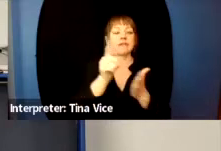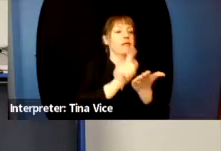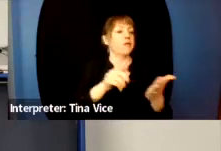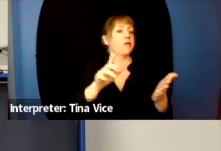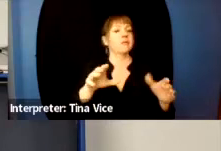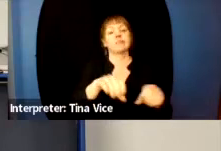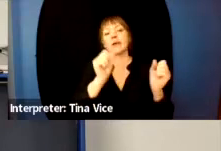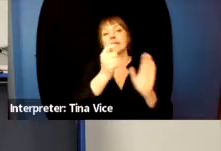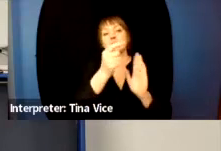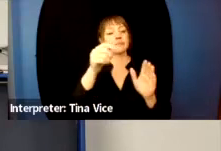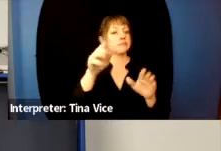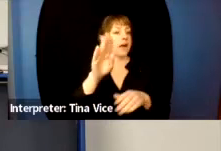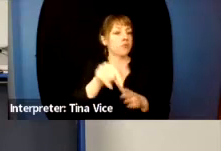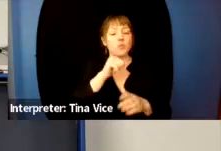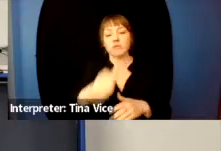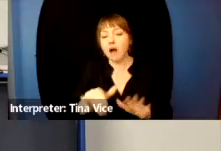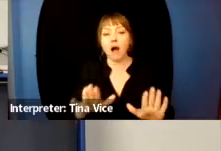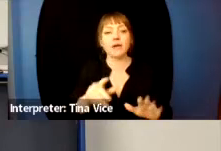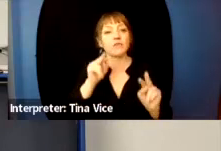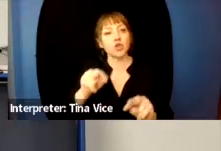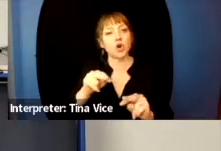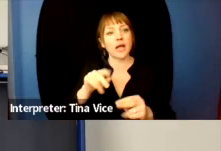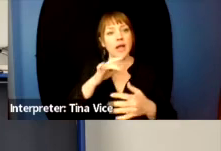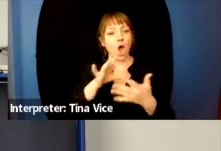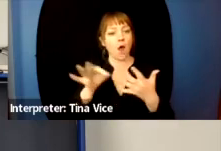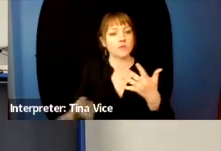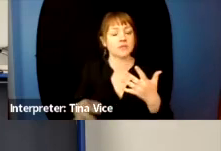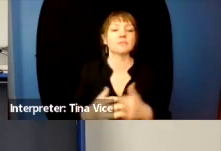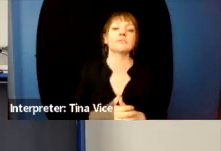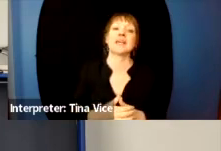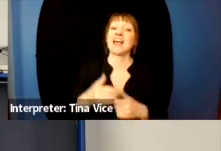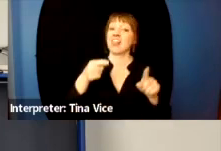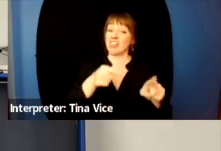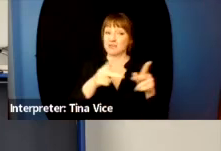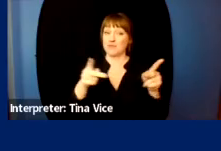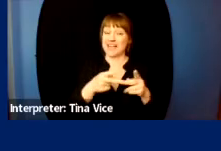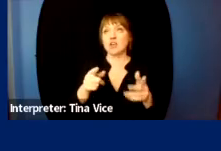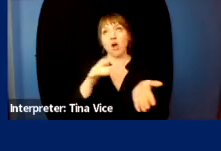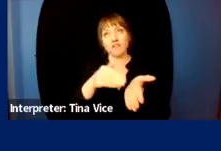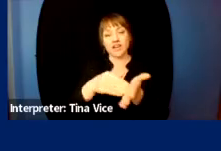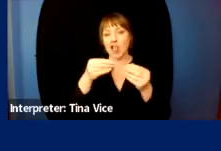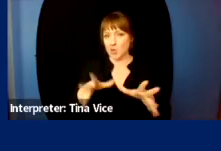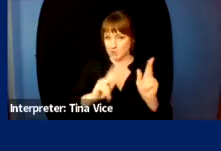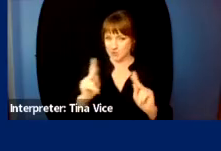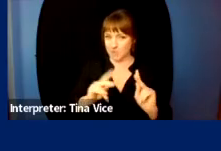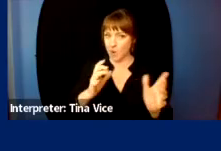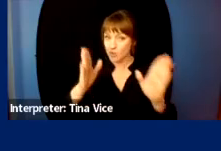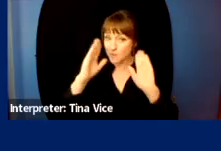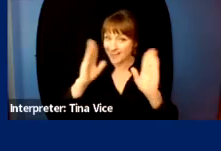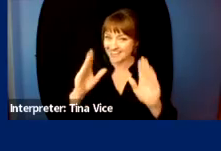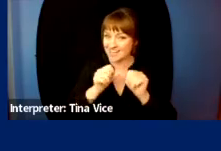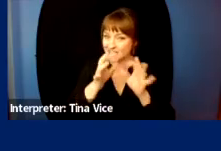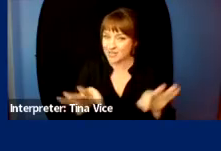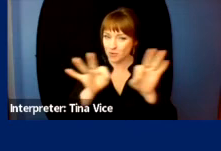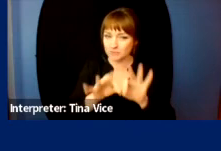So what else works? And this is where I lose some people, but I want you to stay with me because it's very important. The number